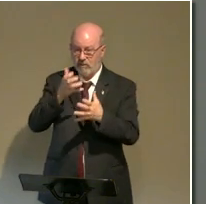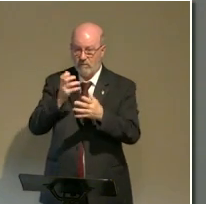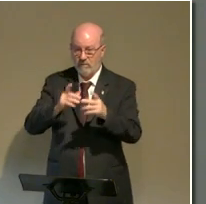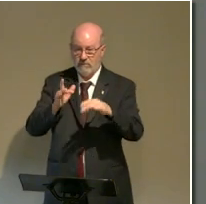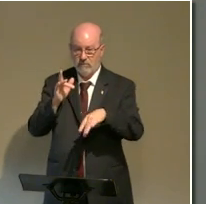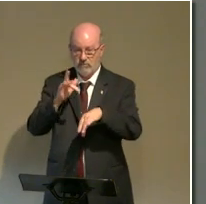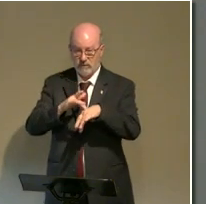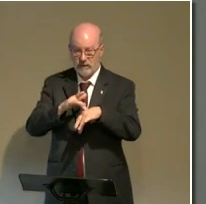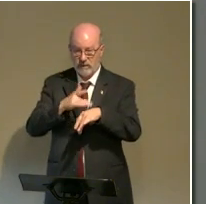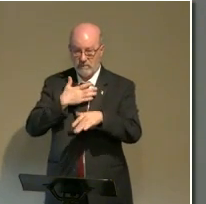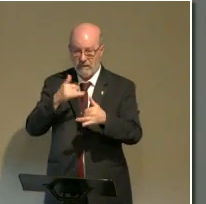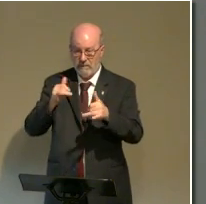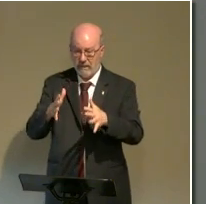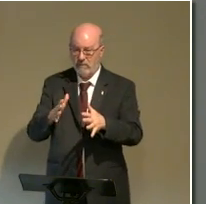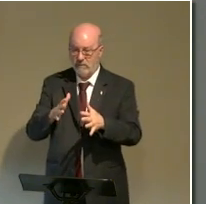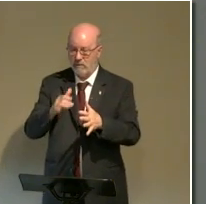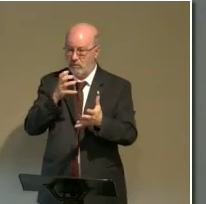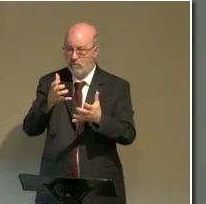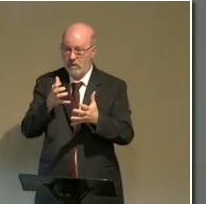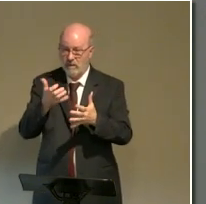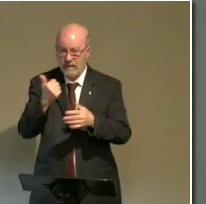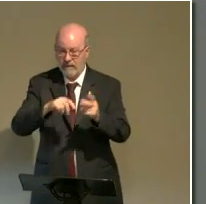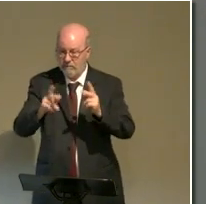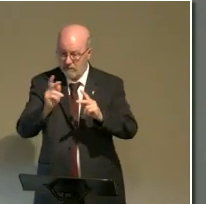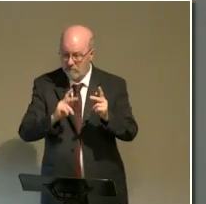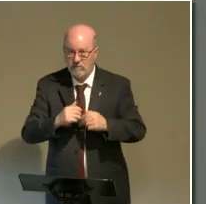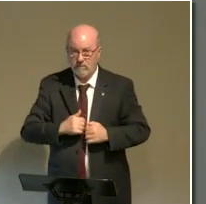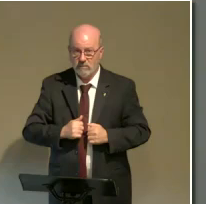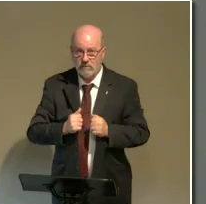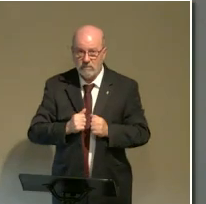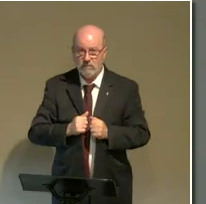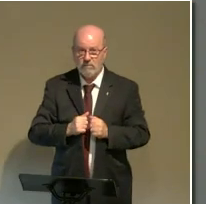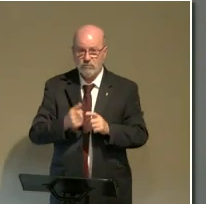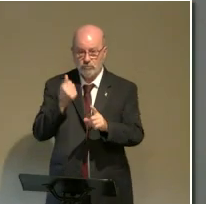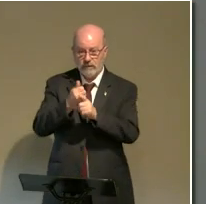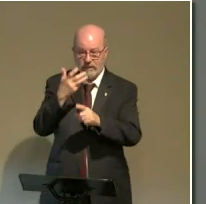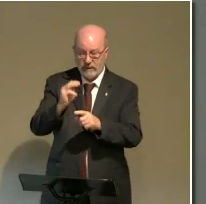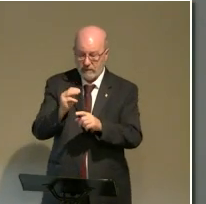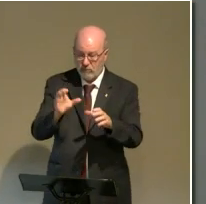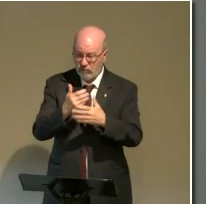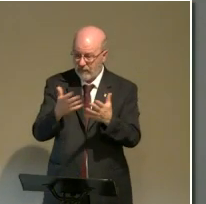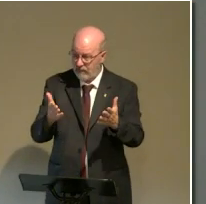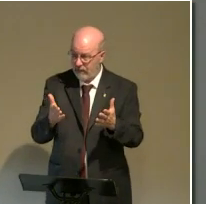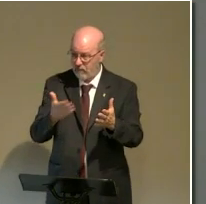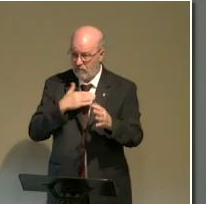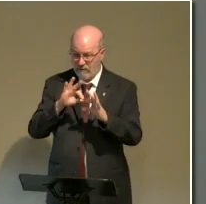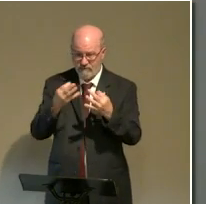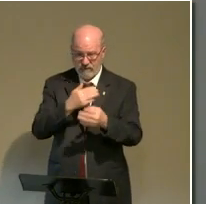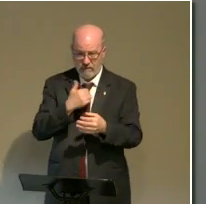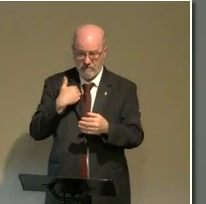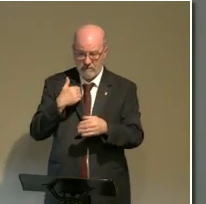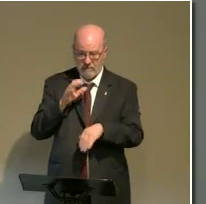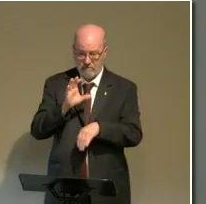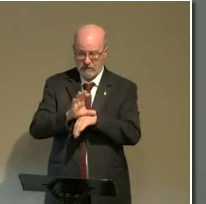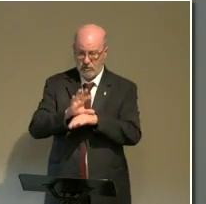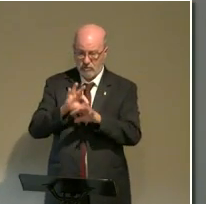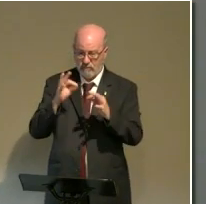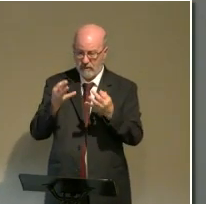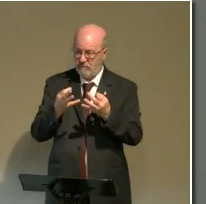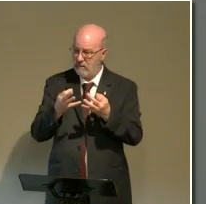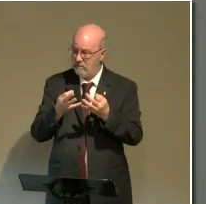to touch my players. I don't want anybody to hit them or do anything, or my family members or my church